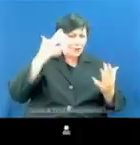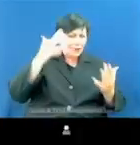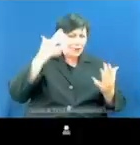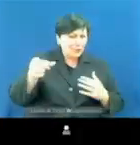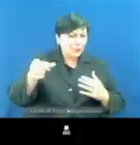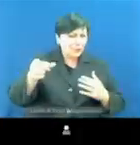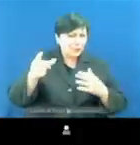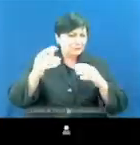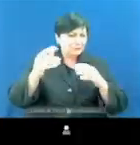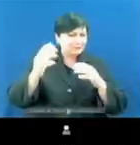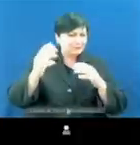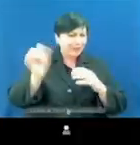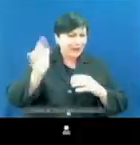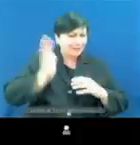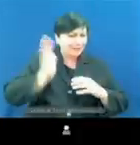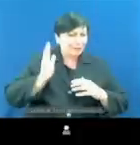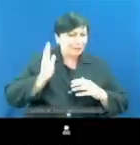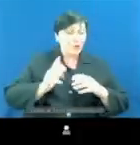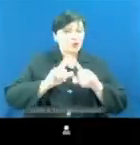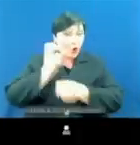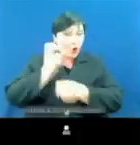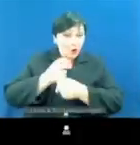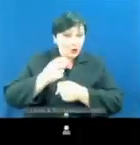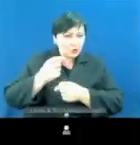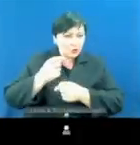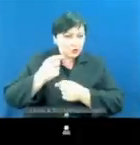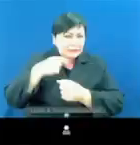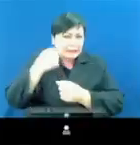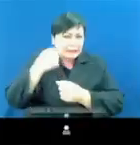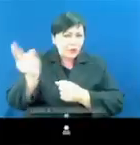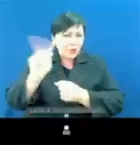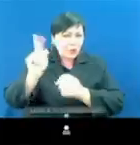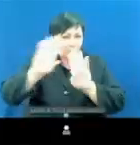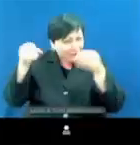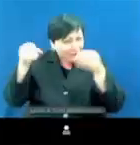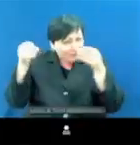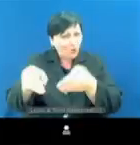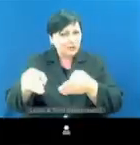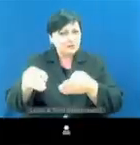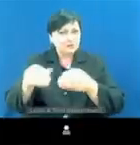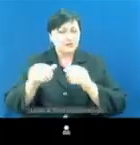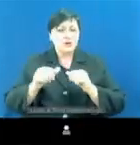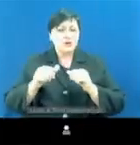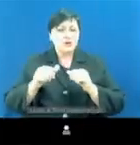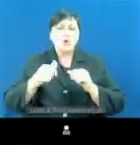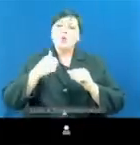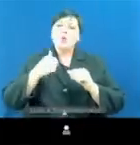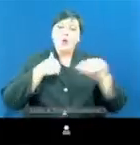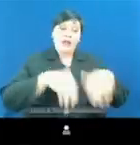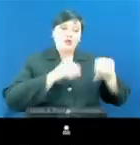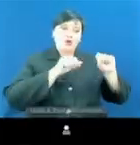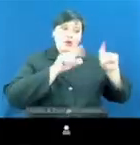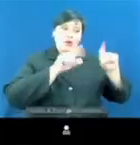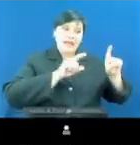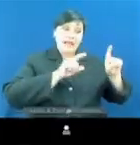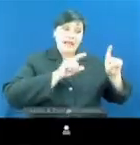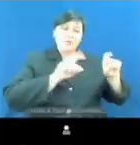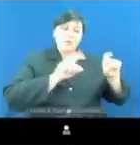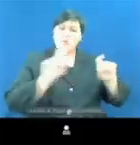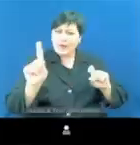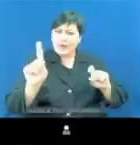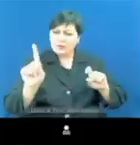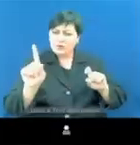focus. But when I took the examination, or you're not talking about for the examination though, you're just talking about in